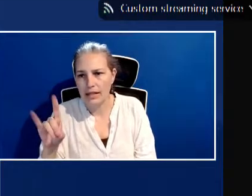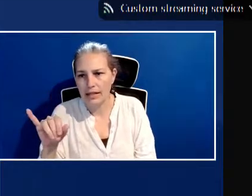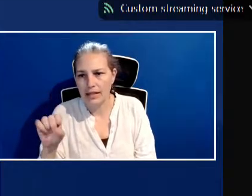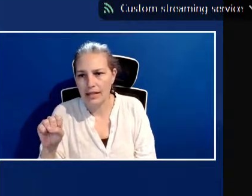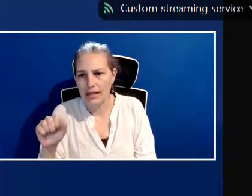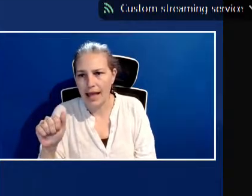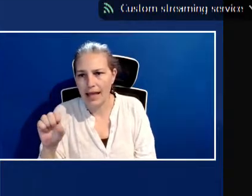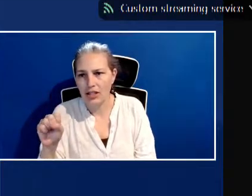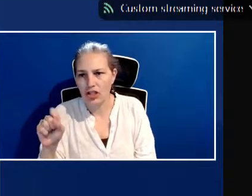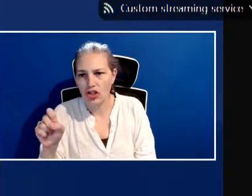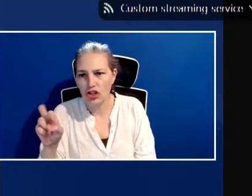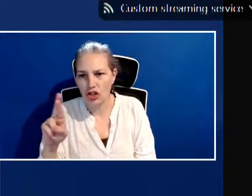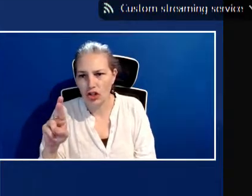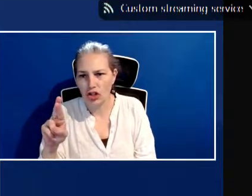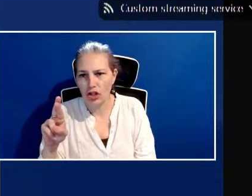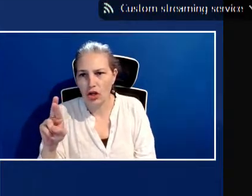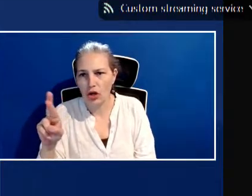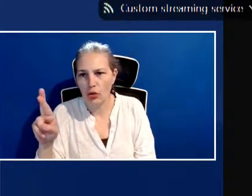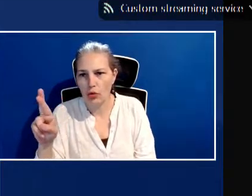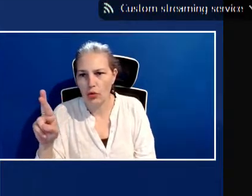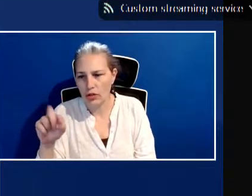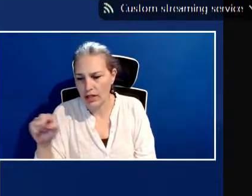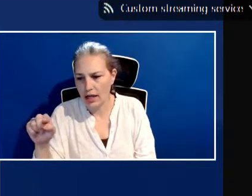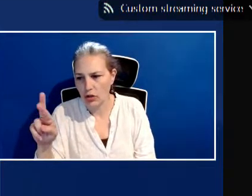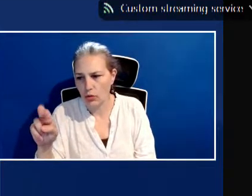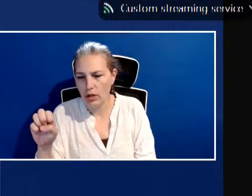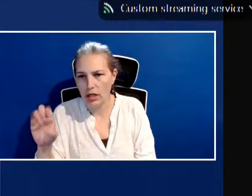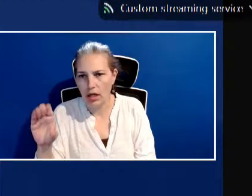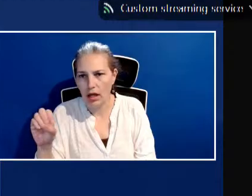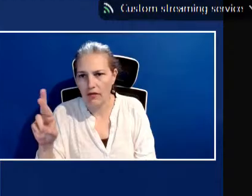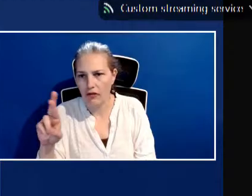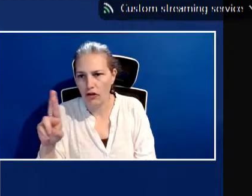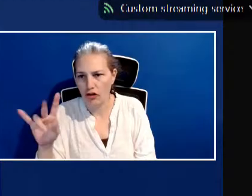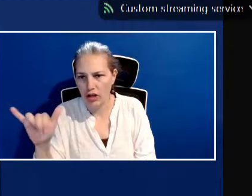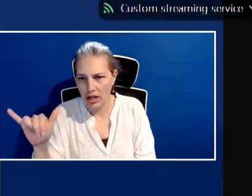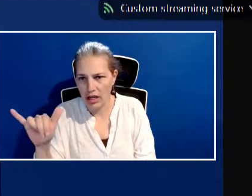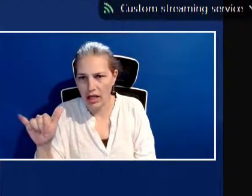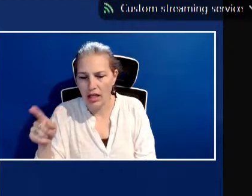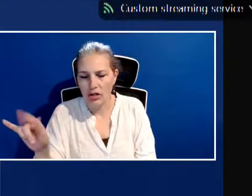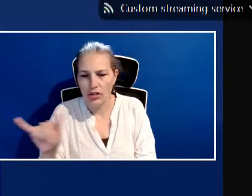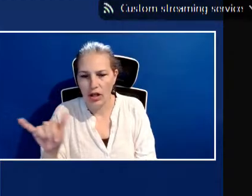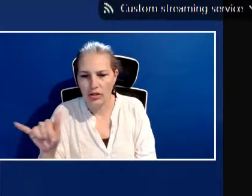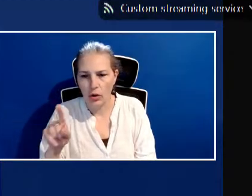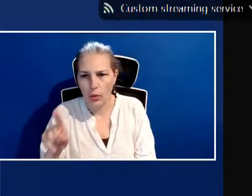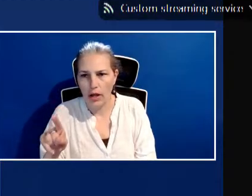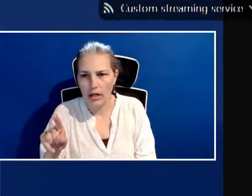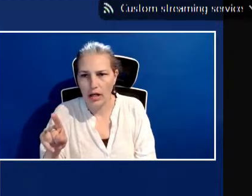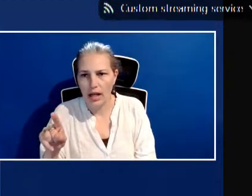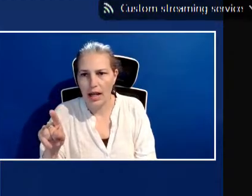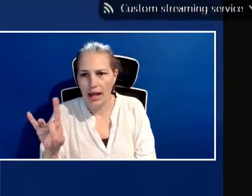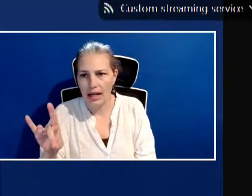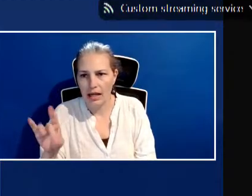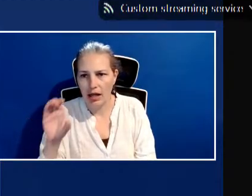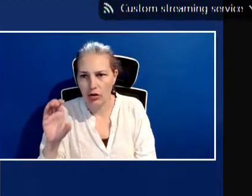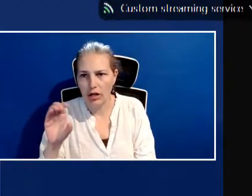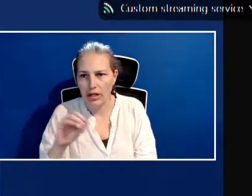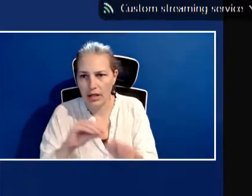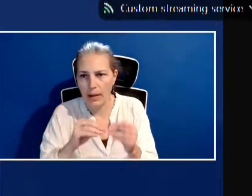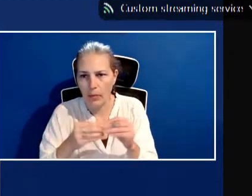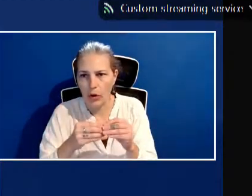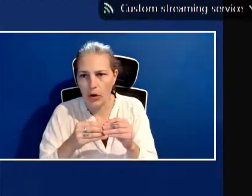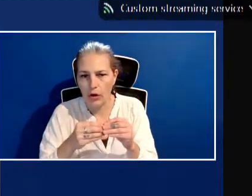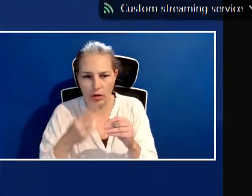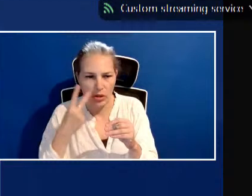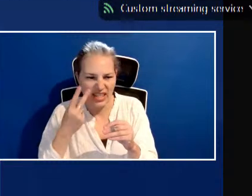sce.com/disaster-recovery. We have a 1-800 number that is shown there on the screen that is open from 7 a.m.